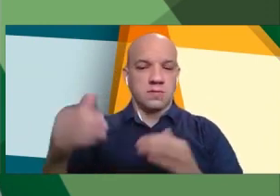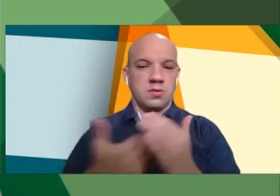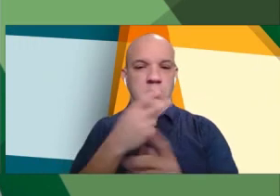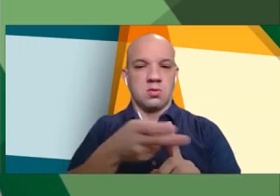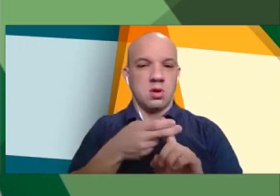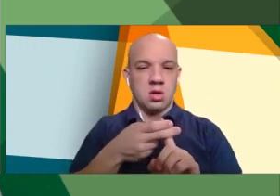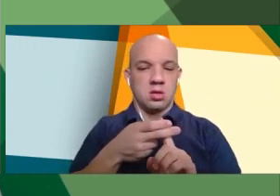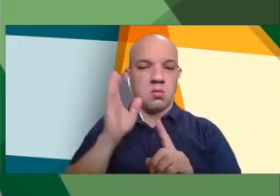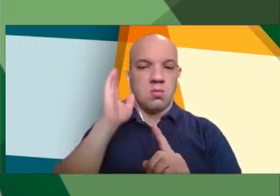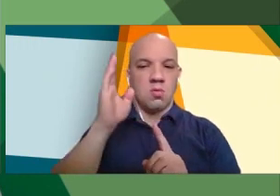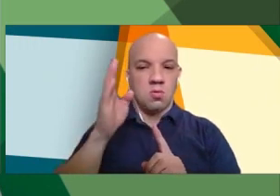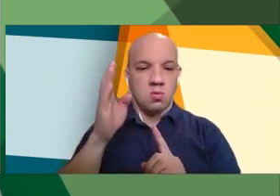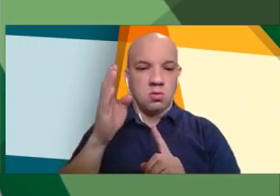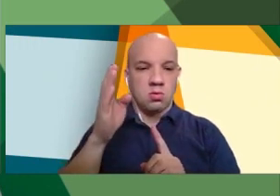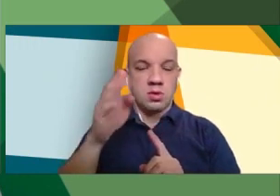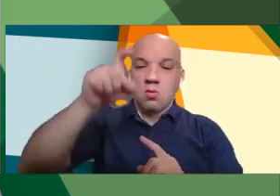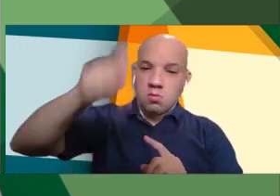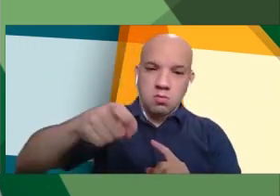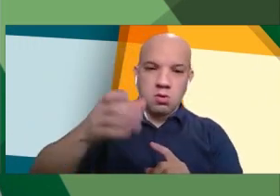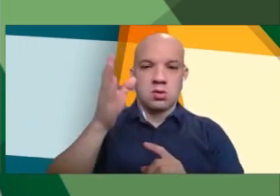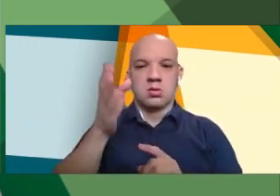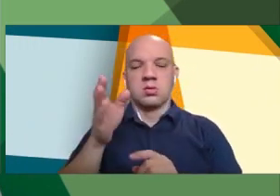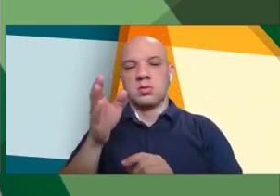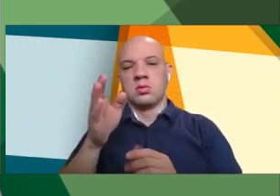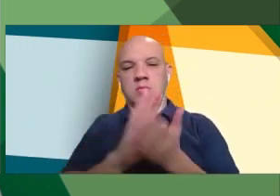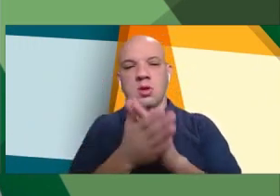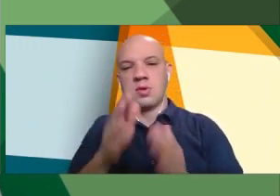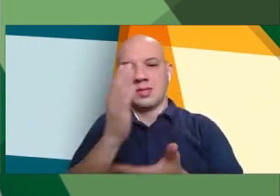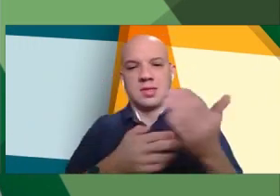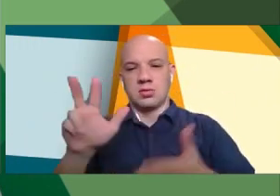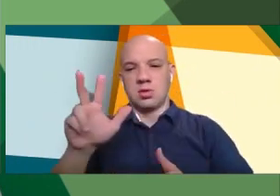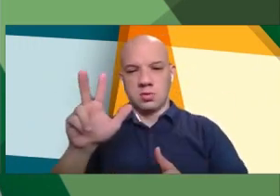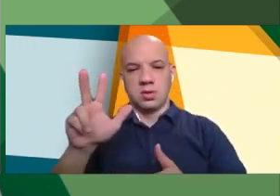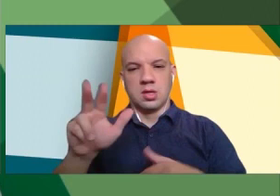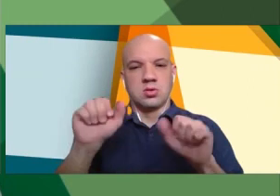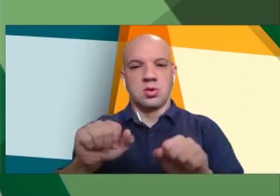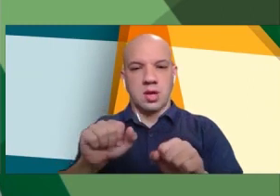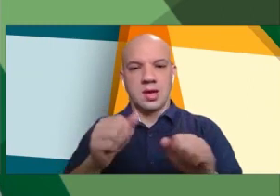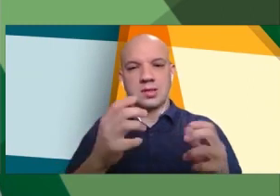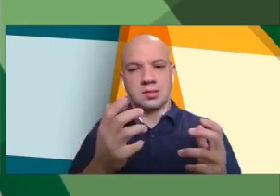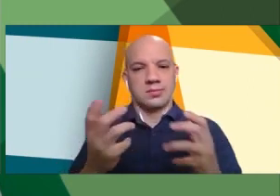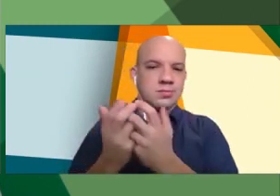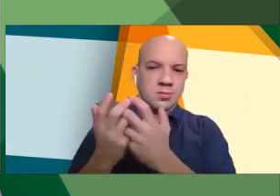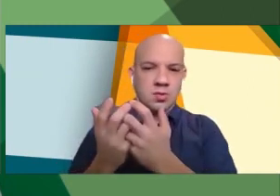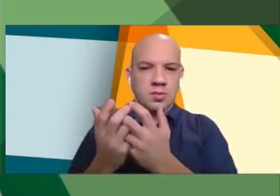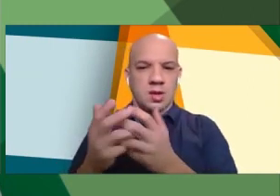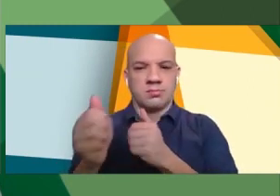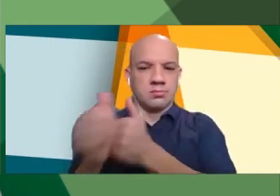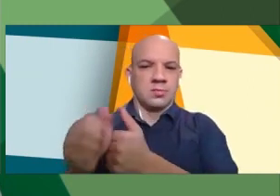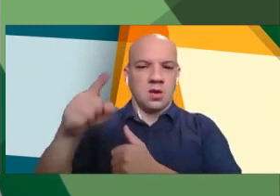hires will be or have to be Section 3 to be able to comply with these